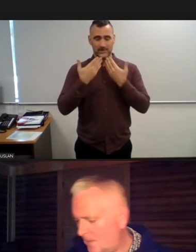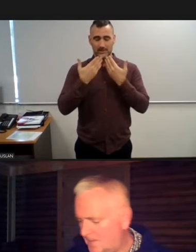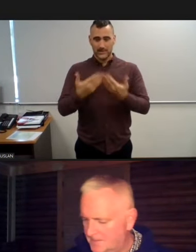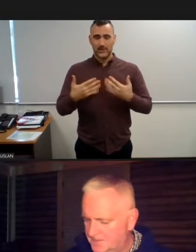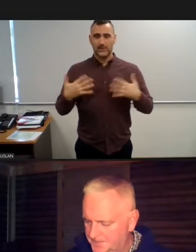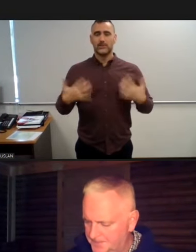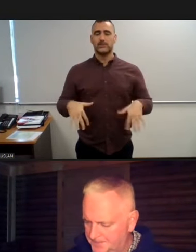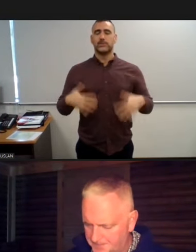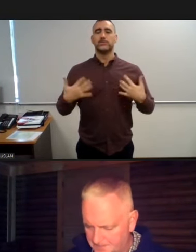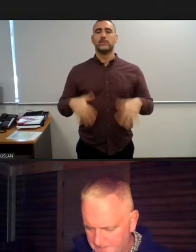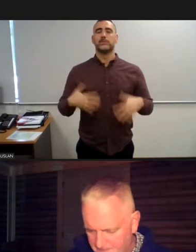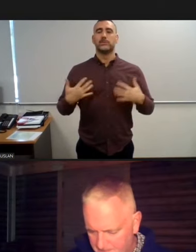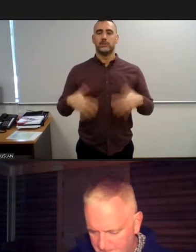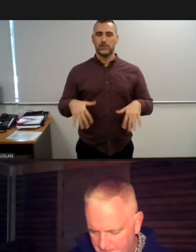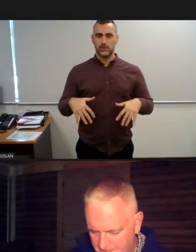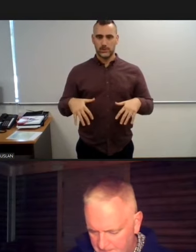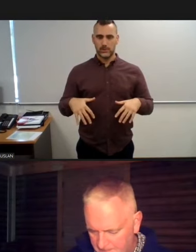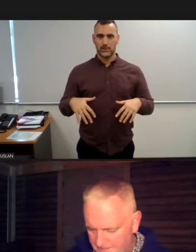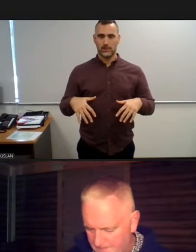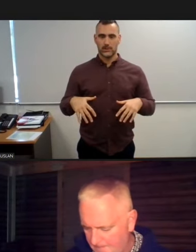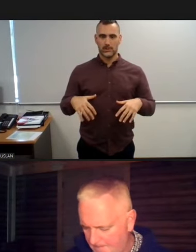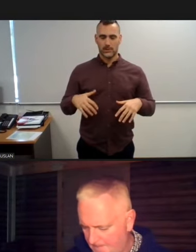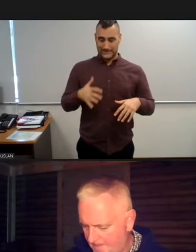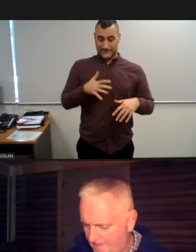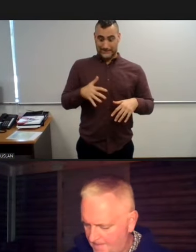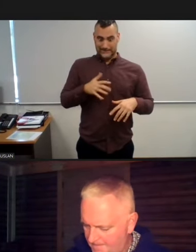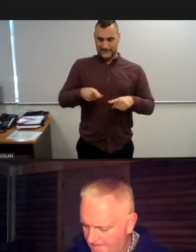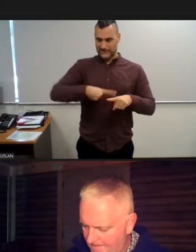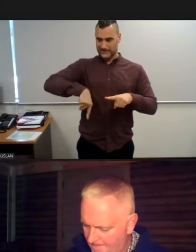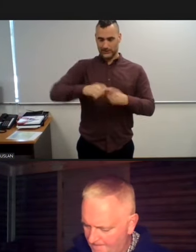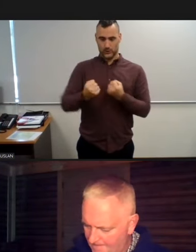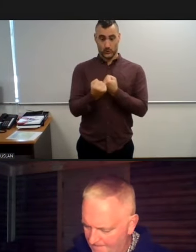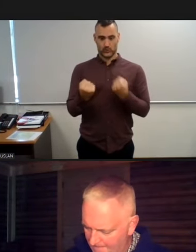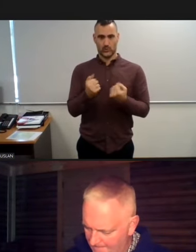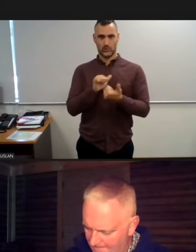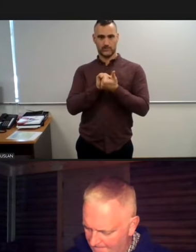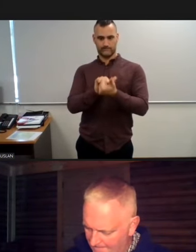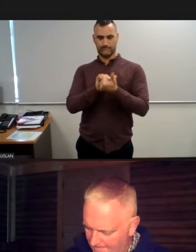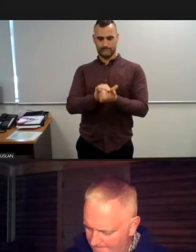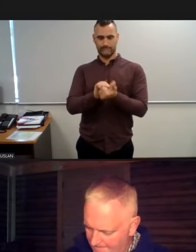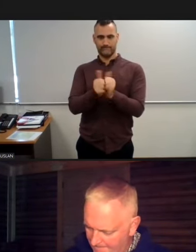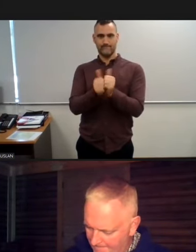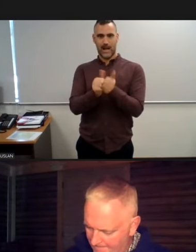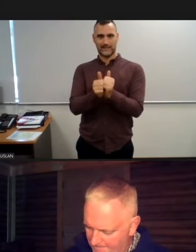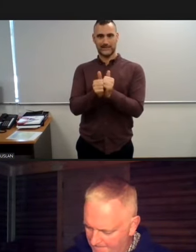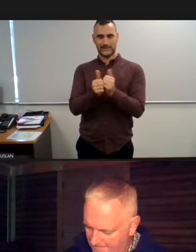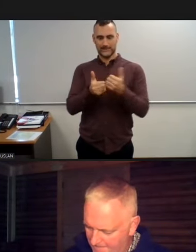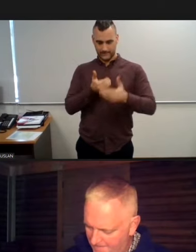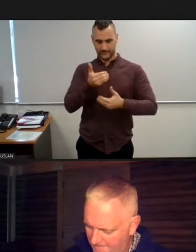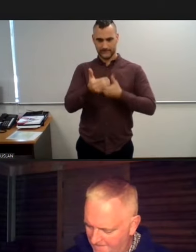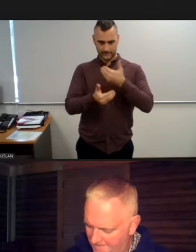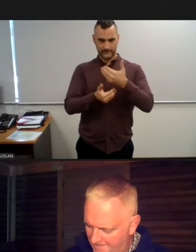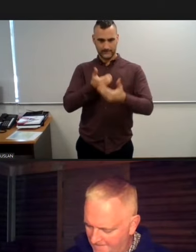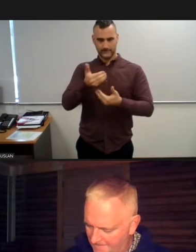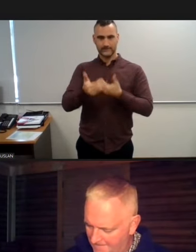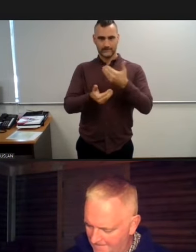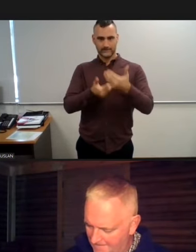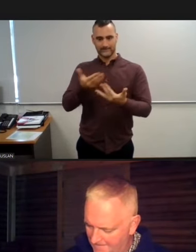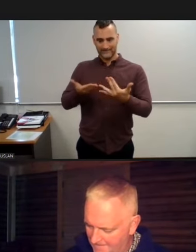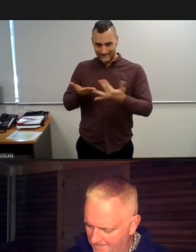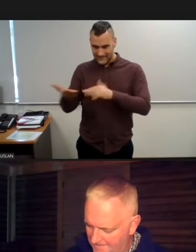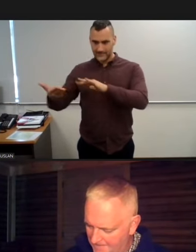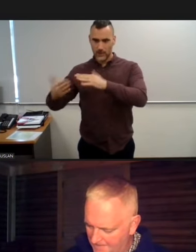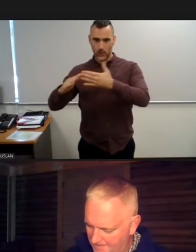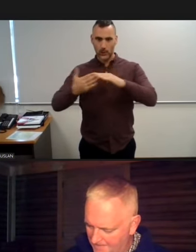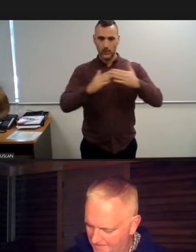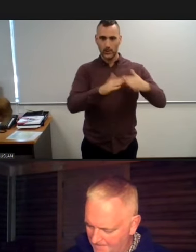this crisis has been how much of a partnership it's been. And I think also the ability for us to be able to raise any issues that